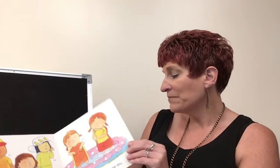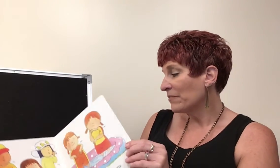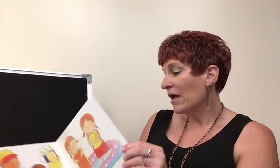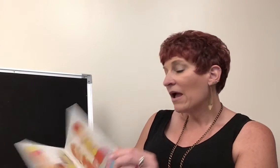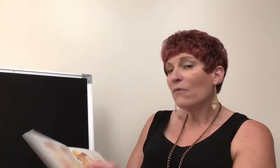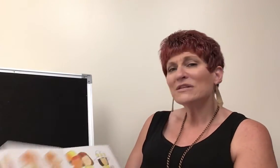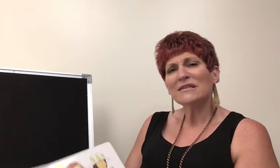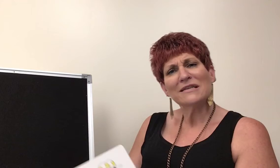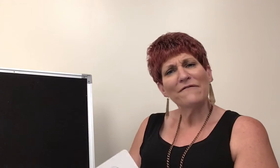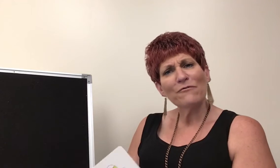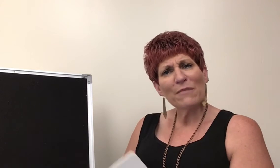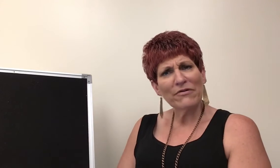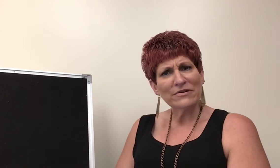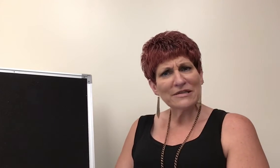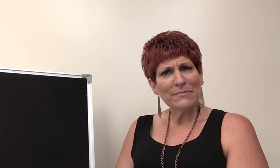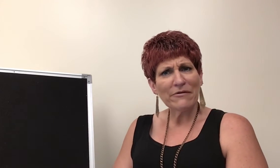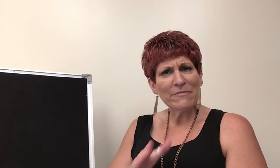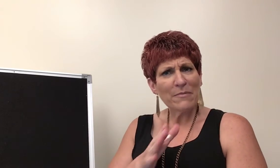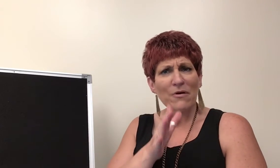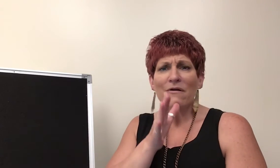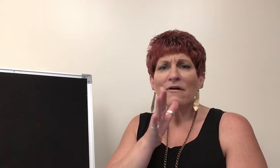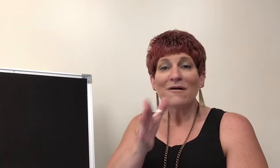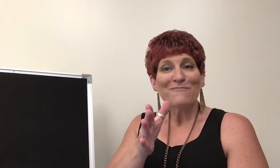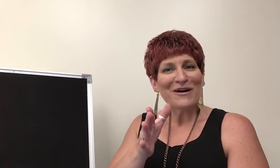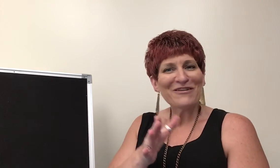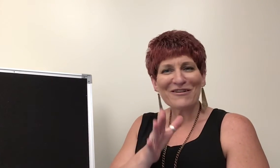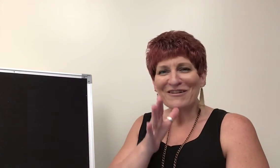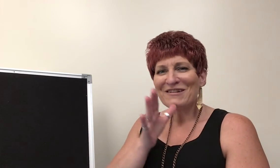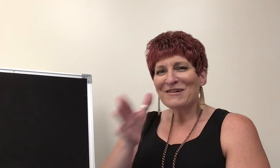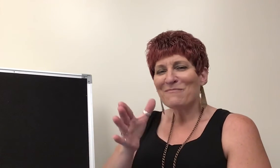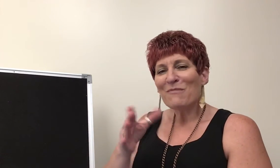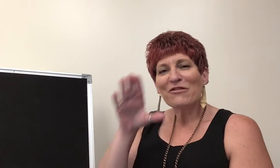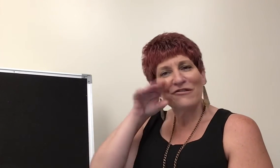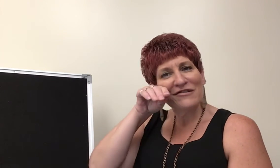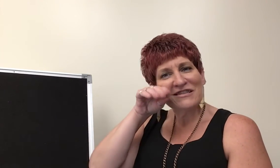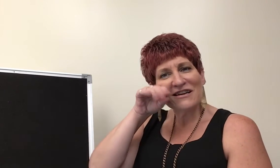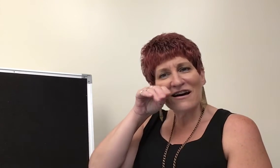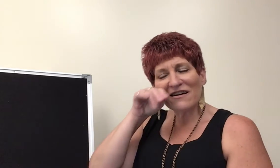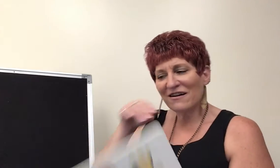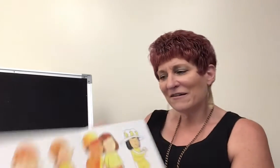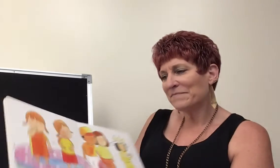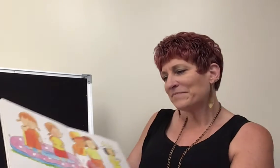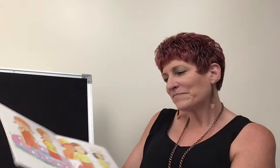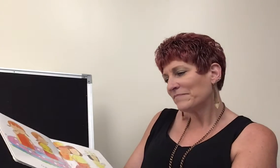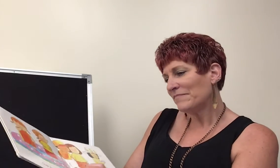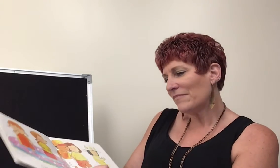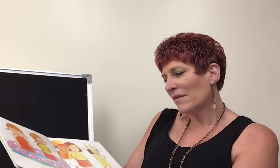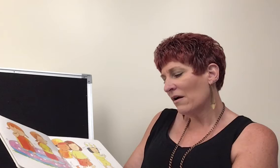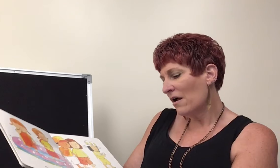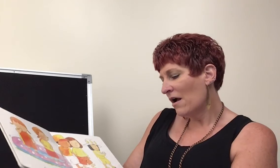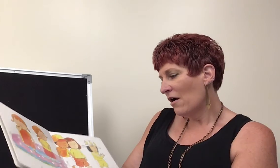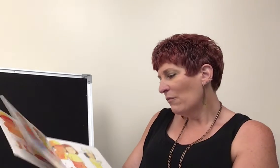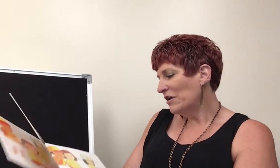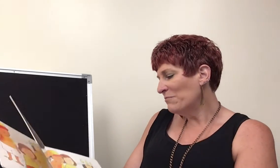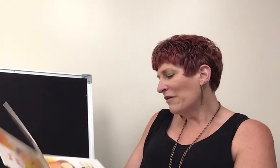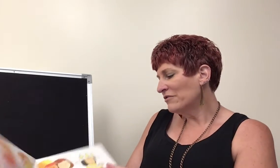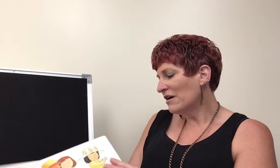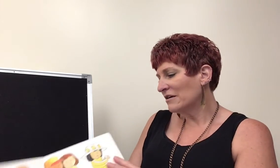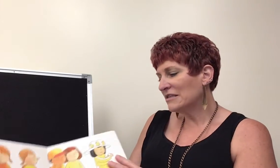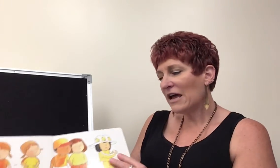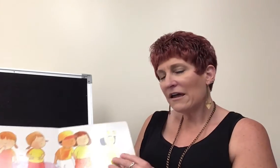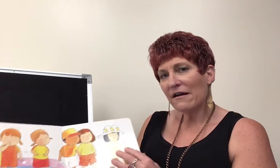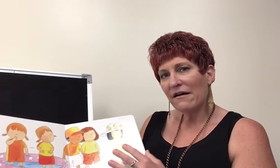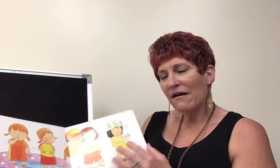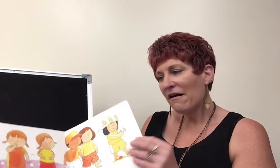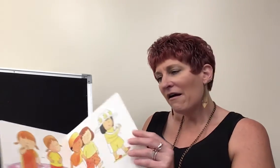signs. And what's the sign for mother? Does anybody remember? Mother. Mother duck. What did mother